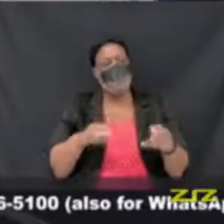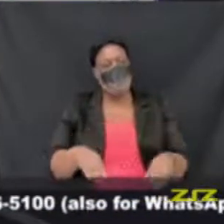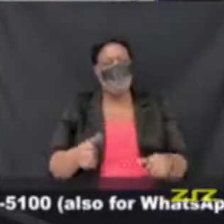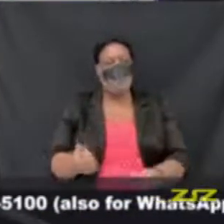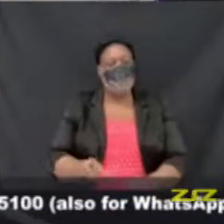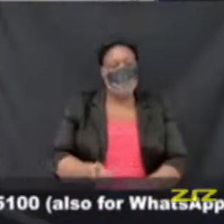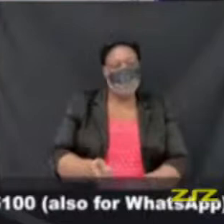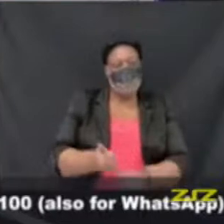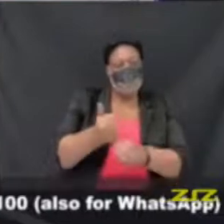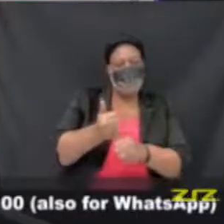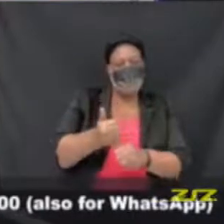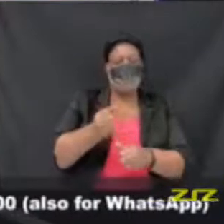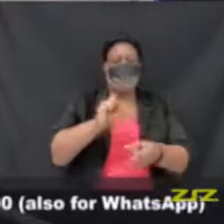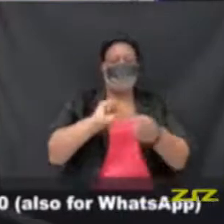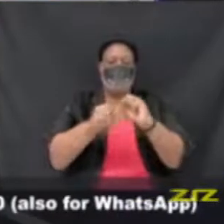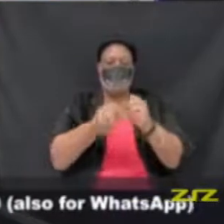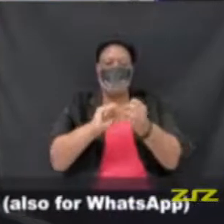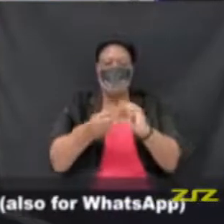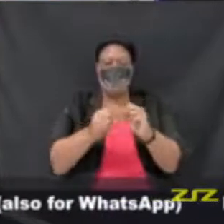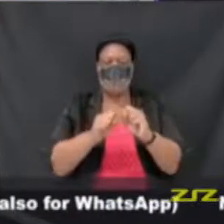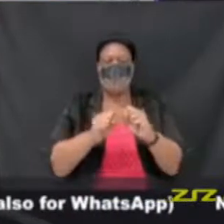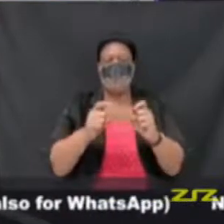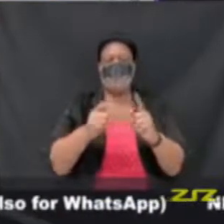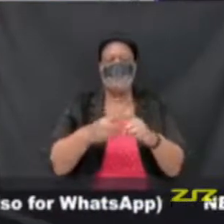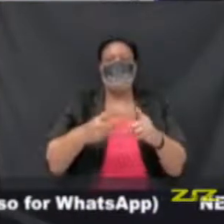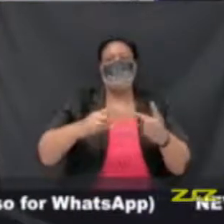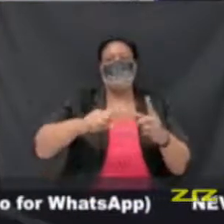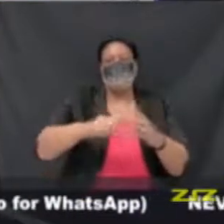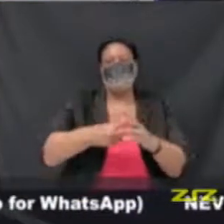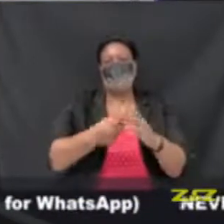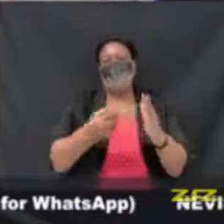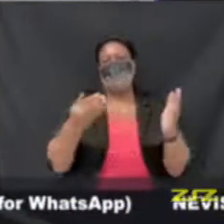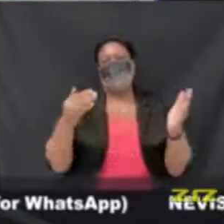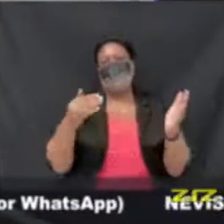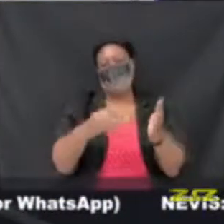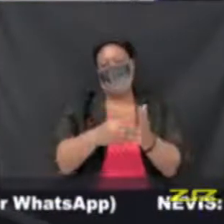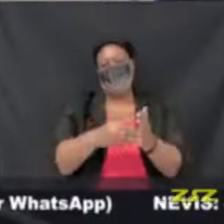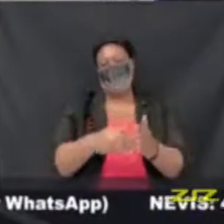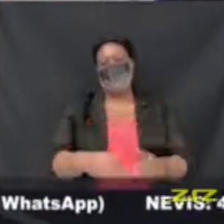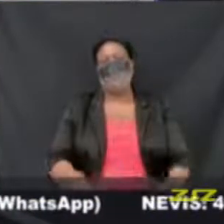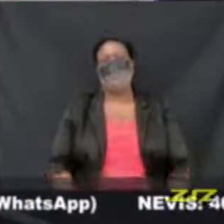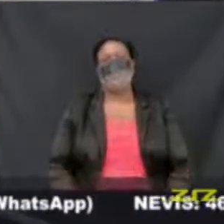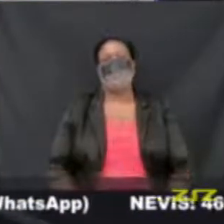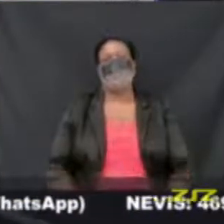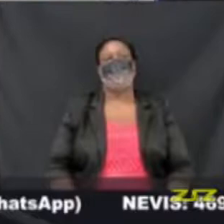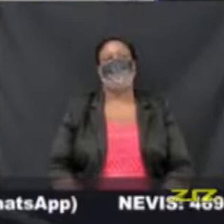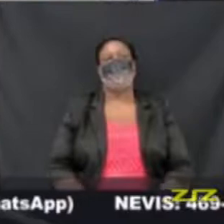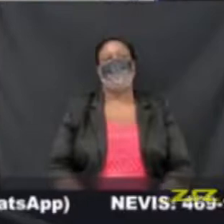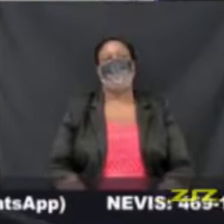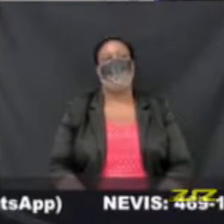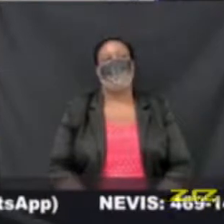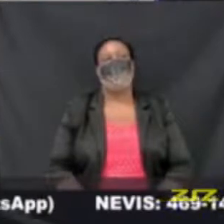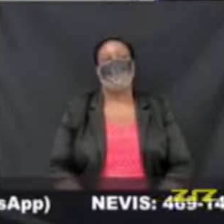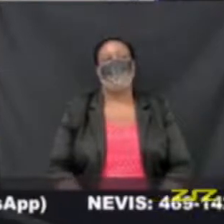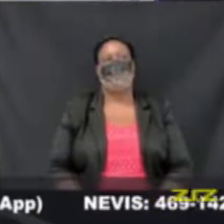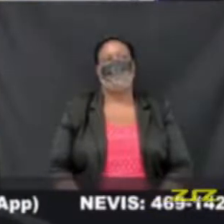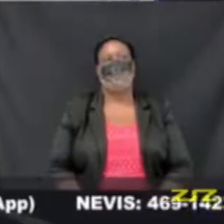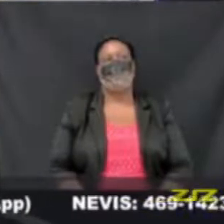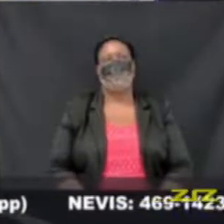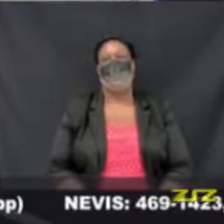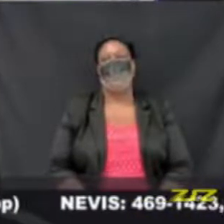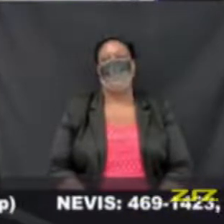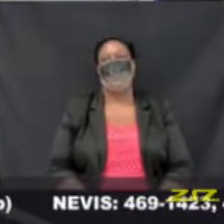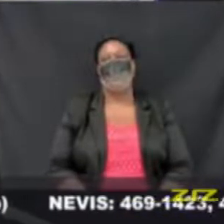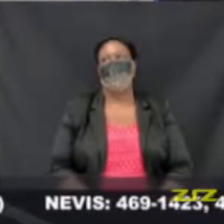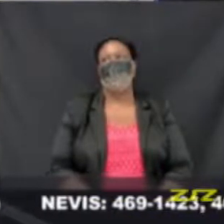sporting fraternity for them to return to apply their social activity, which I know